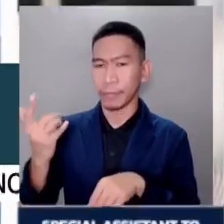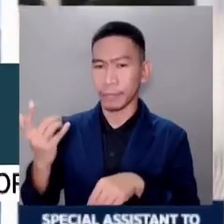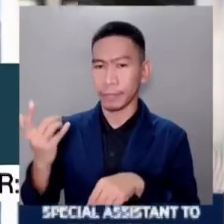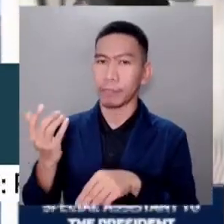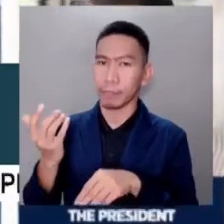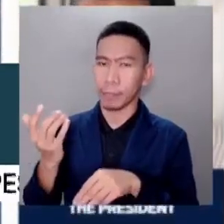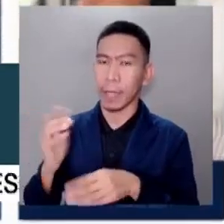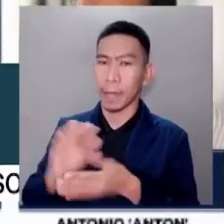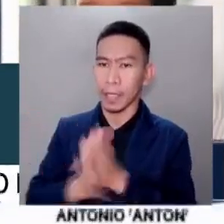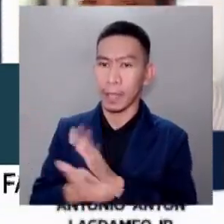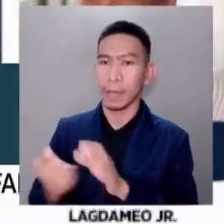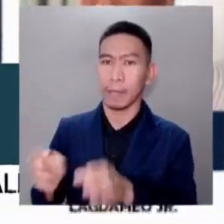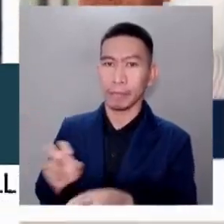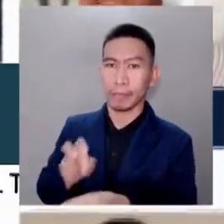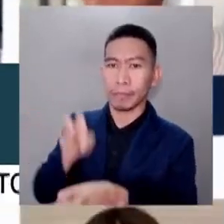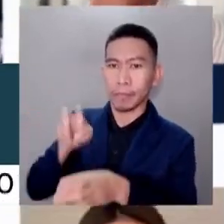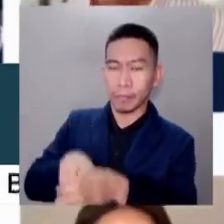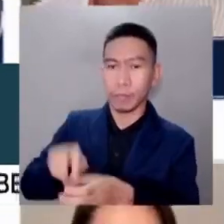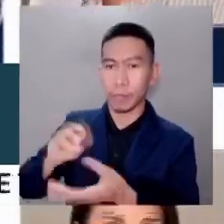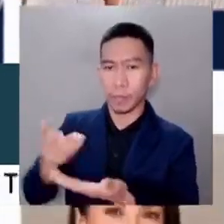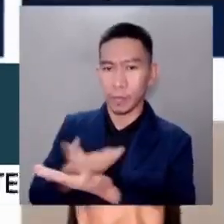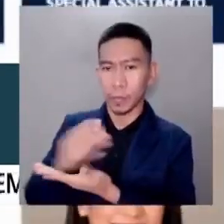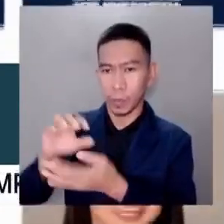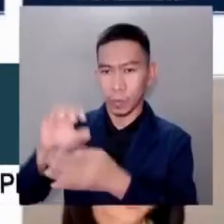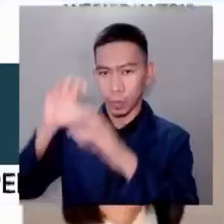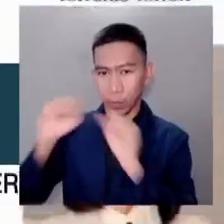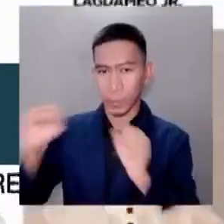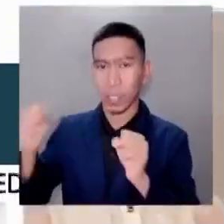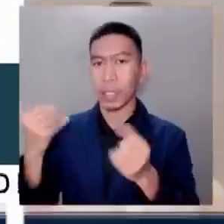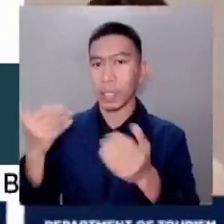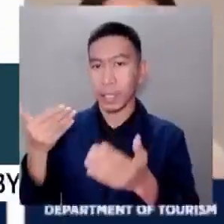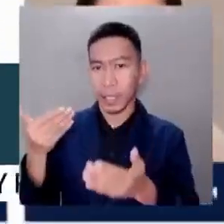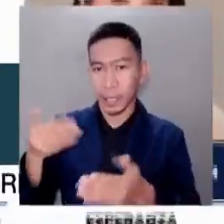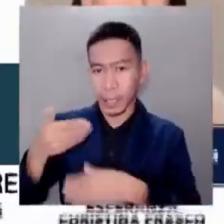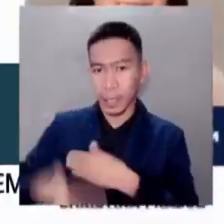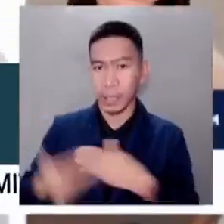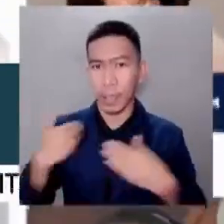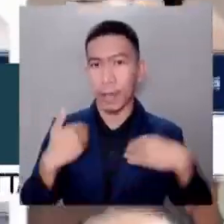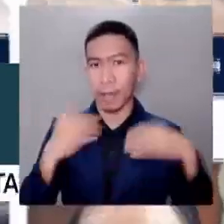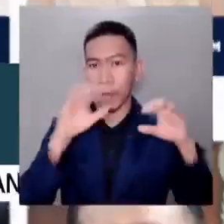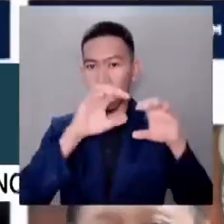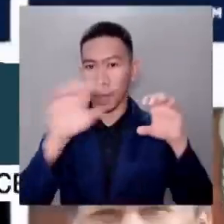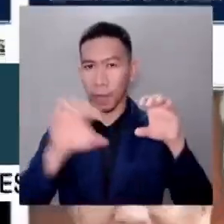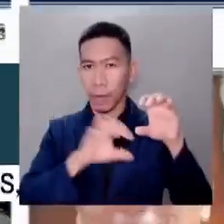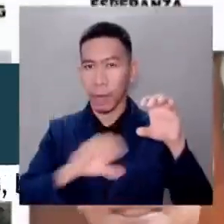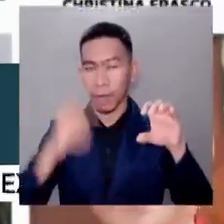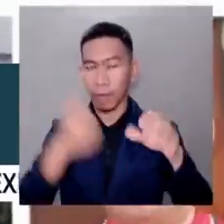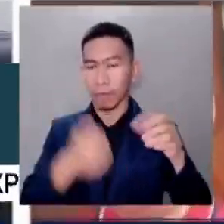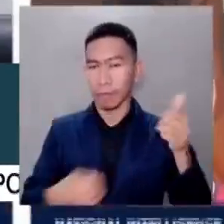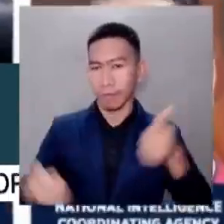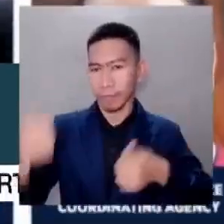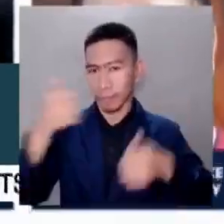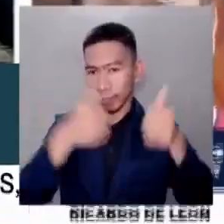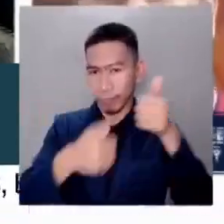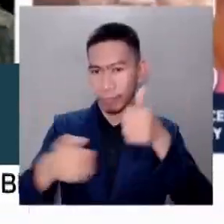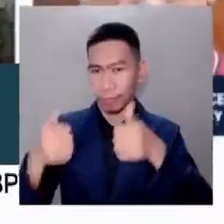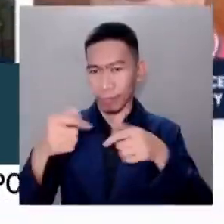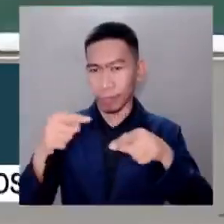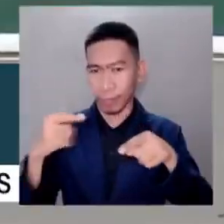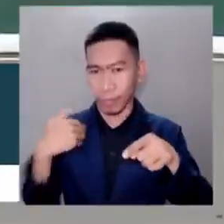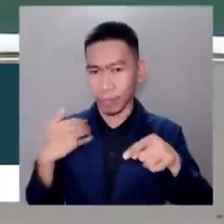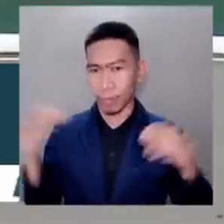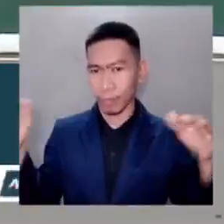administer the oath of his cabinet members and will host an inaugural dinner for the guests. A concert will be held in Mindiola in the